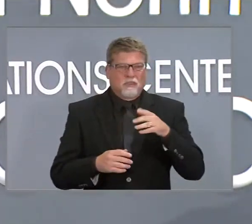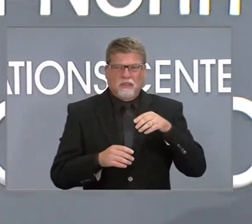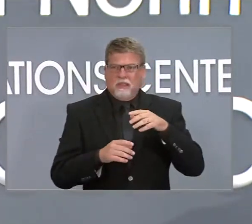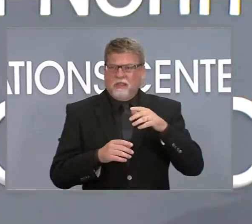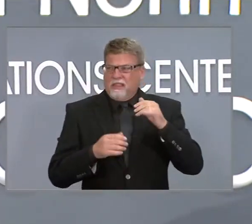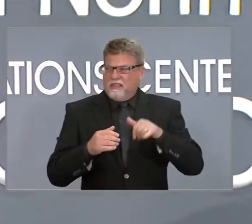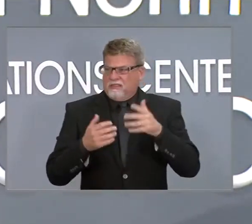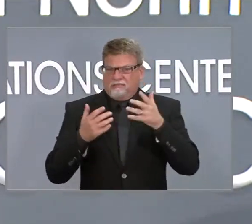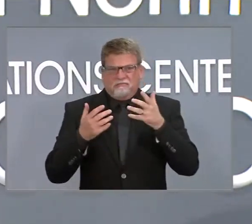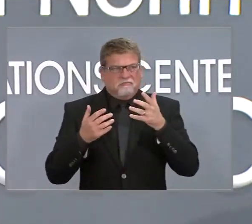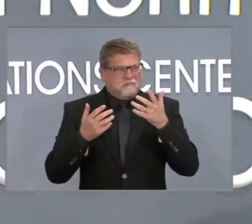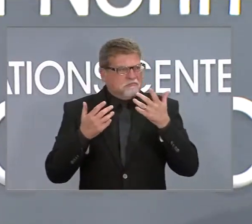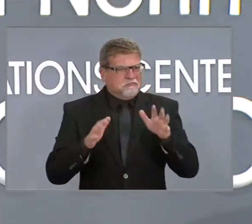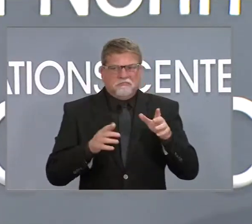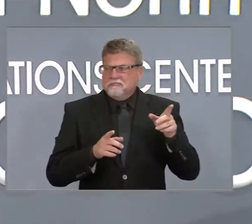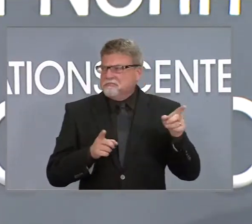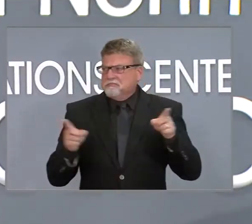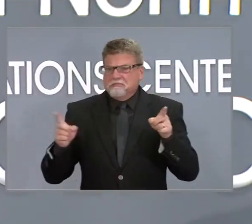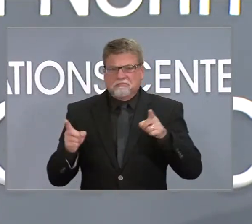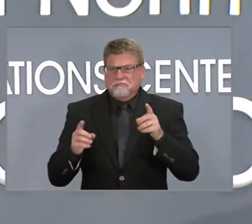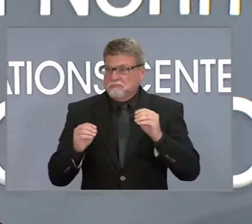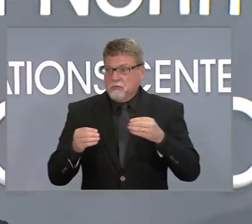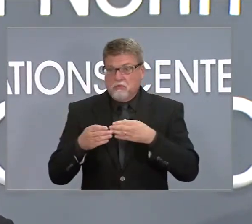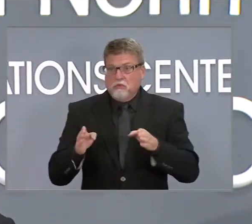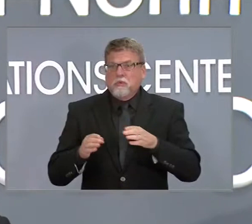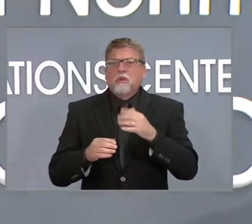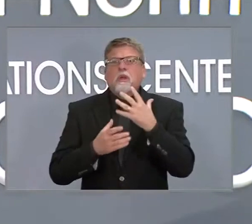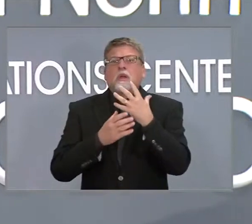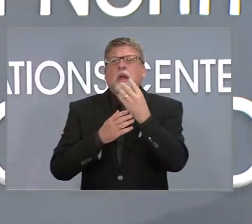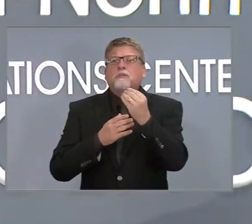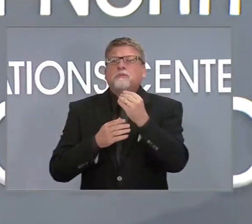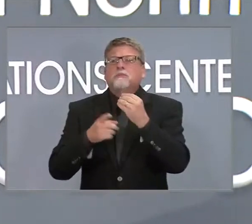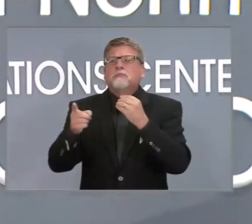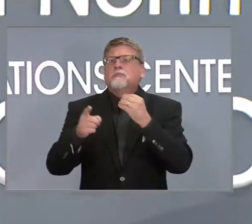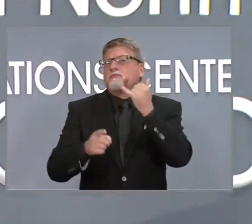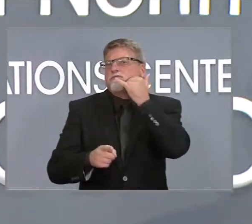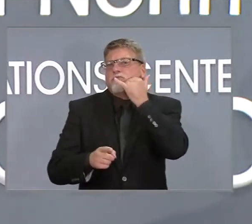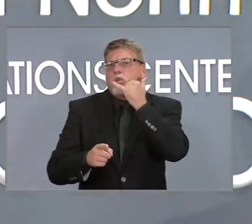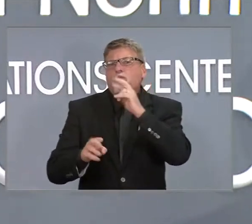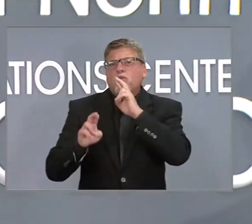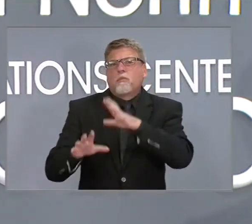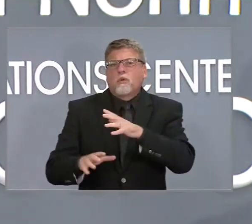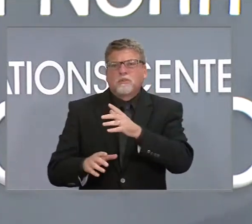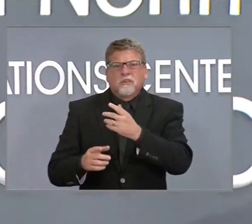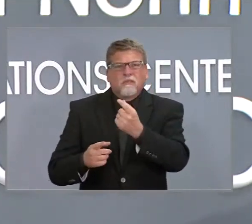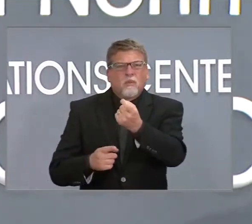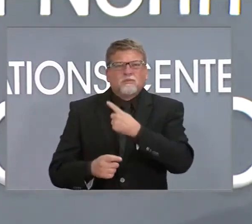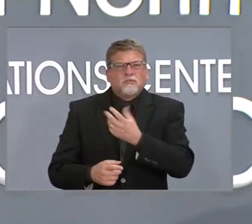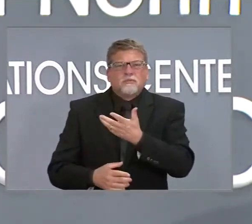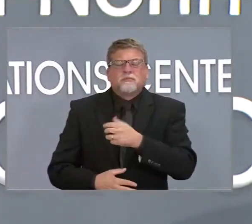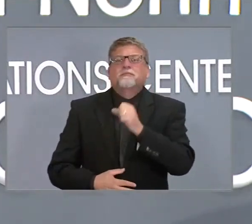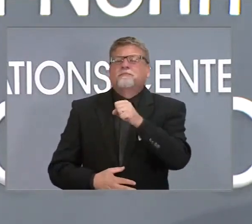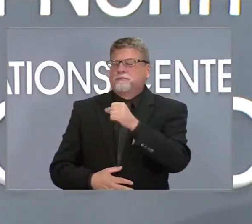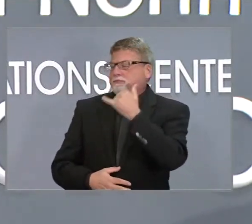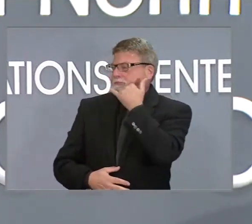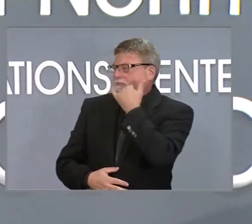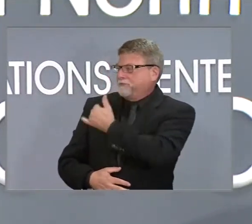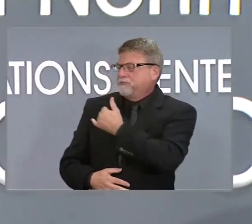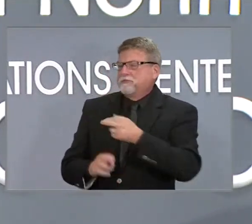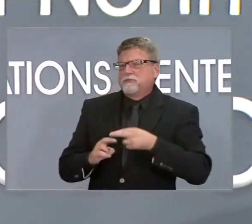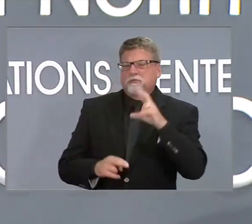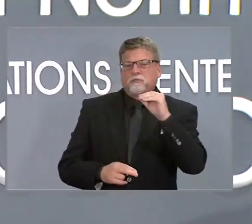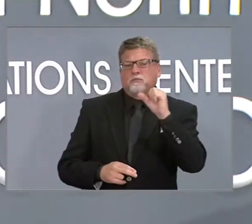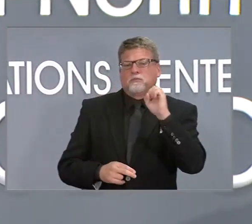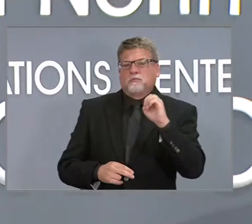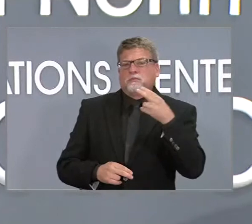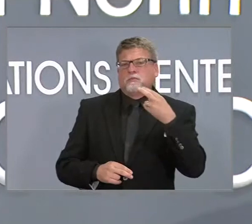So do we have anybody online, Jordan? Okay. Take question. Our first question on the line is from Rose Hoban with